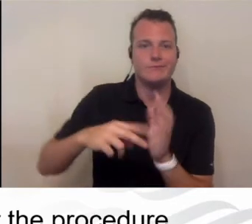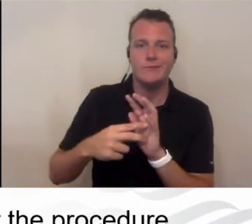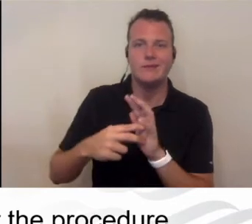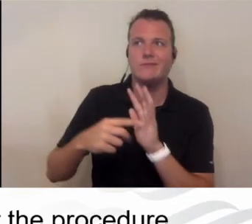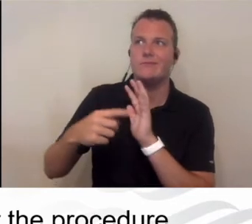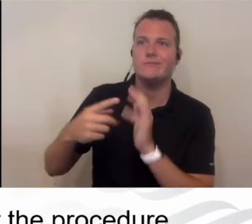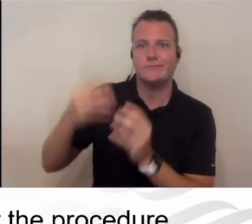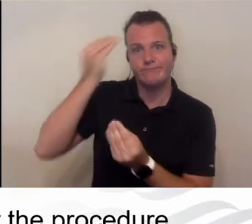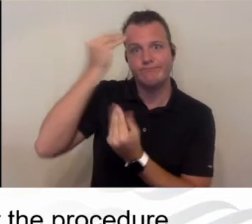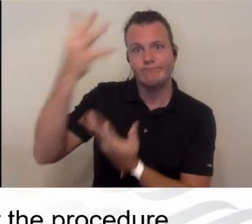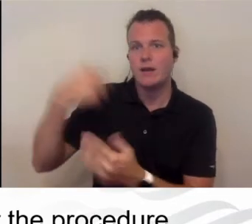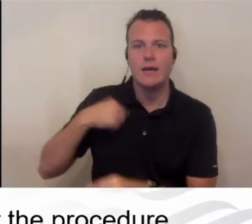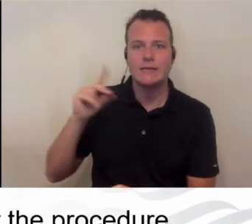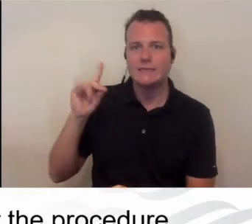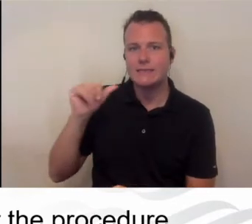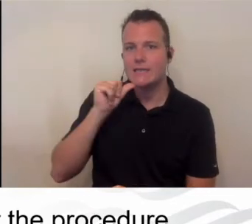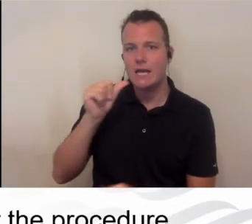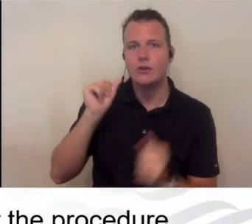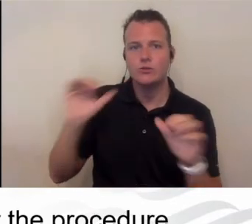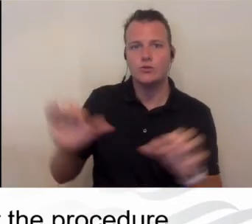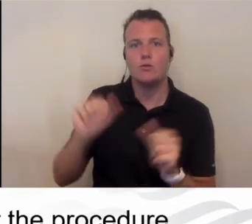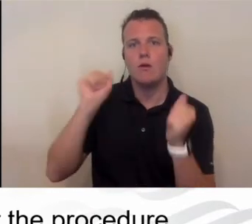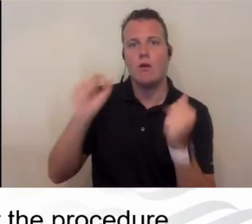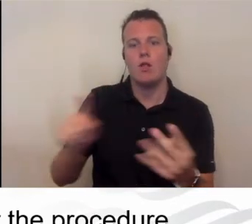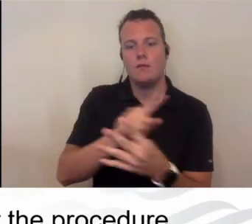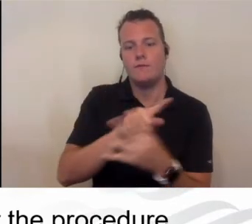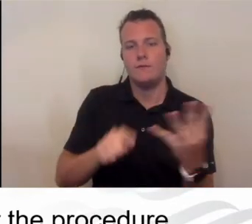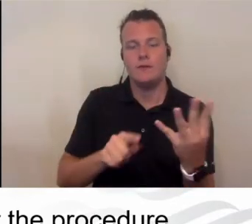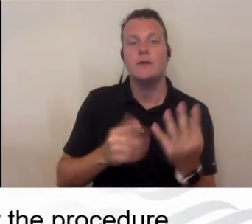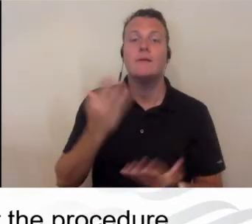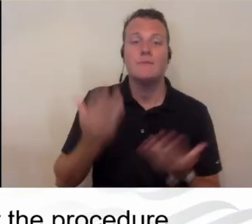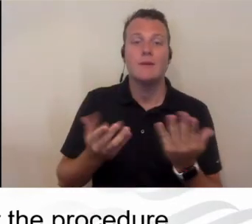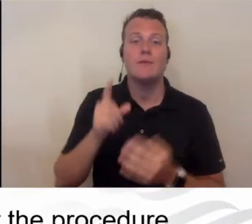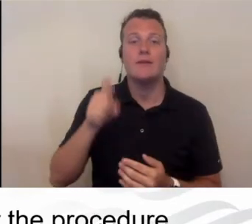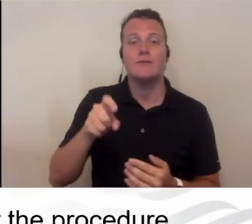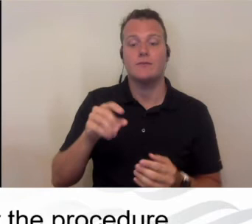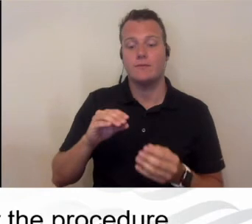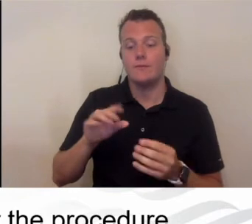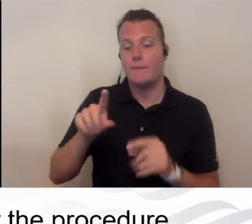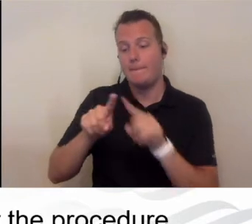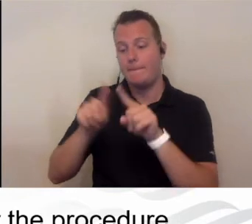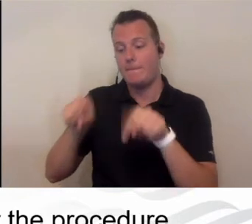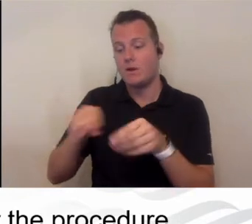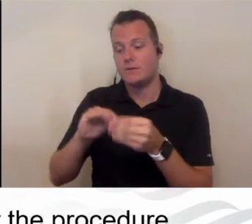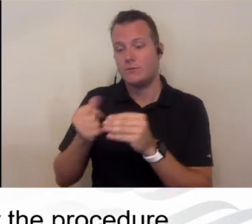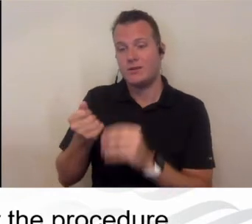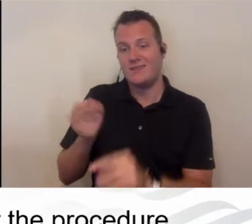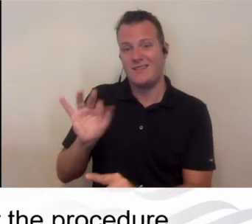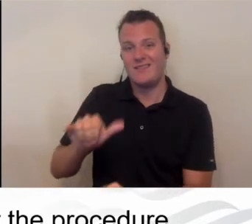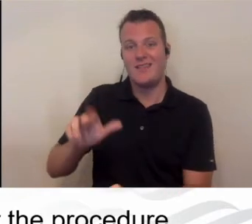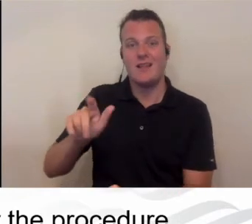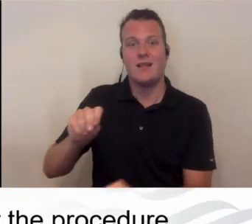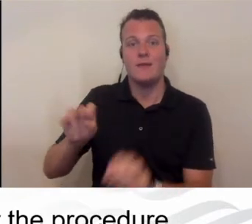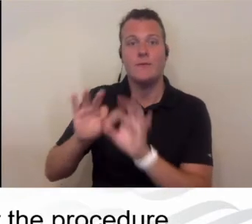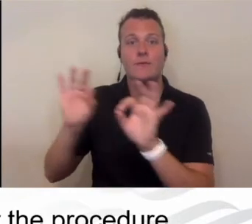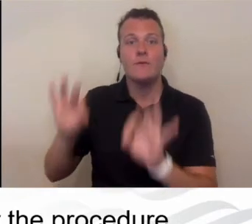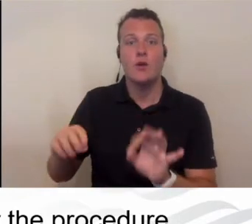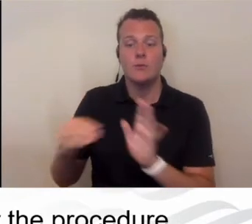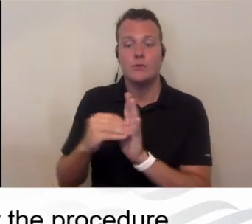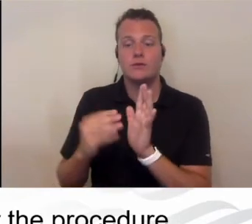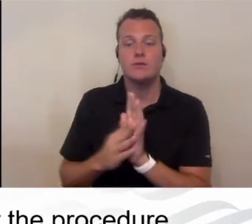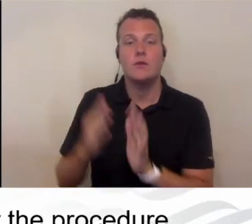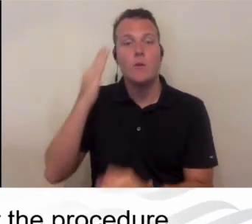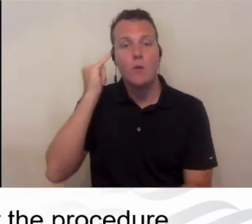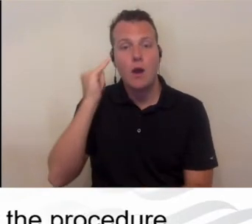to add in there in box 19 is in the claim form as to why you utilize that. You don't have